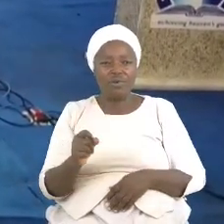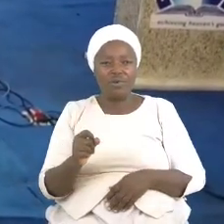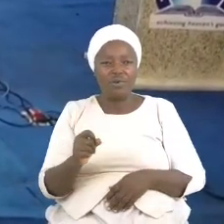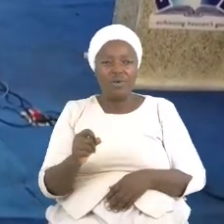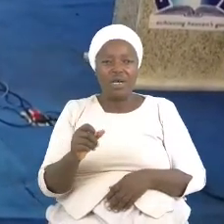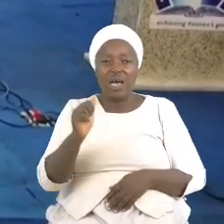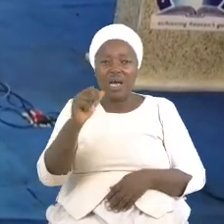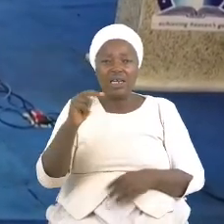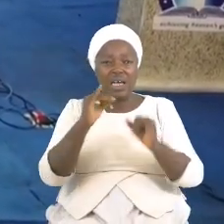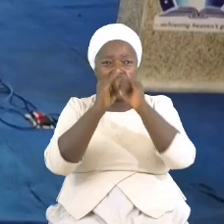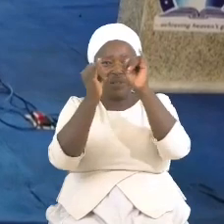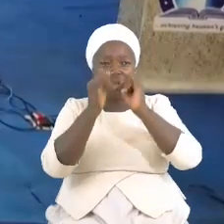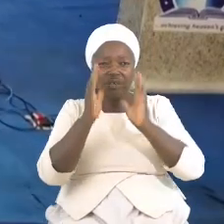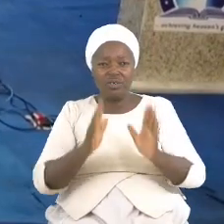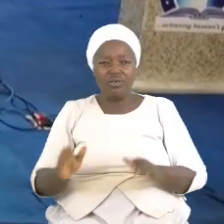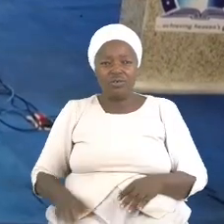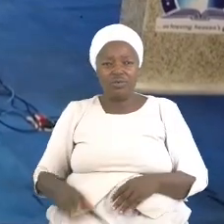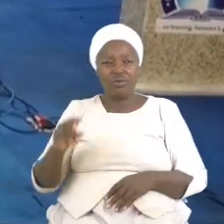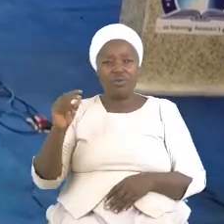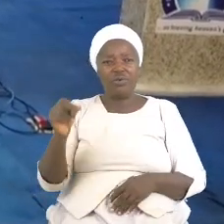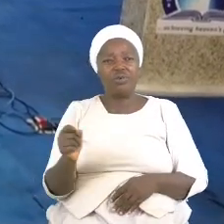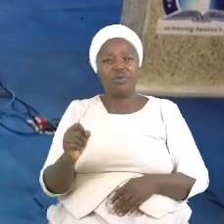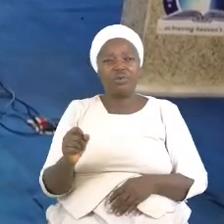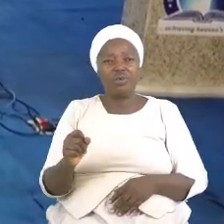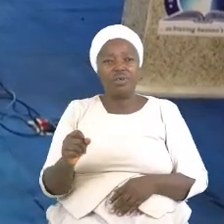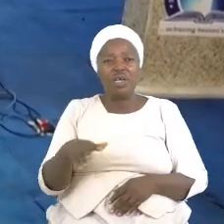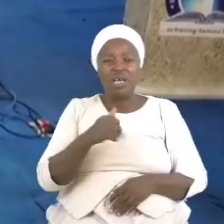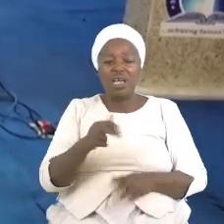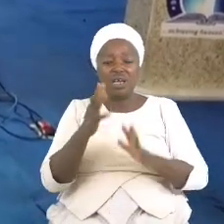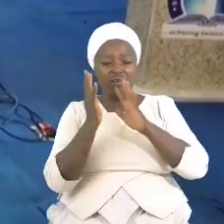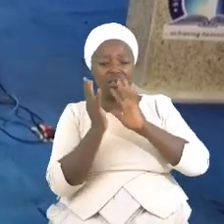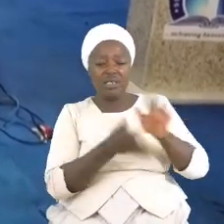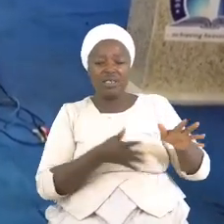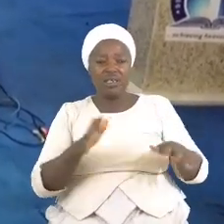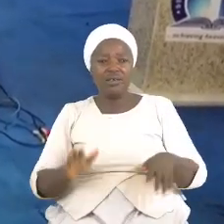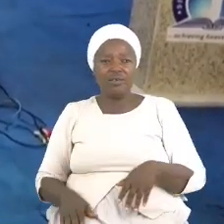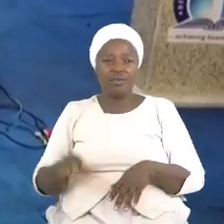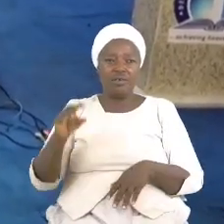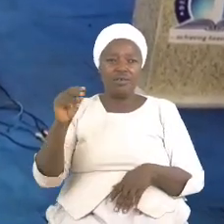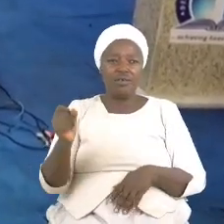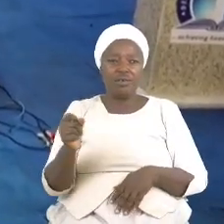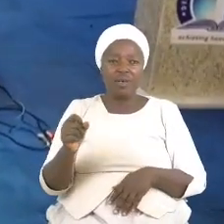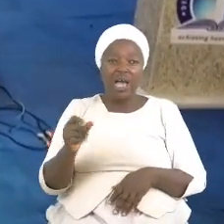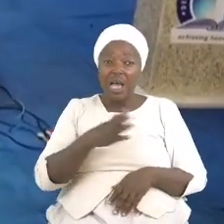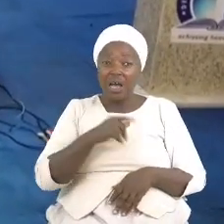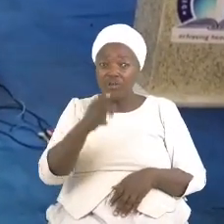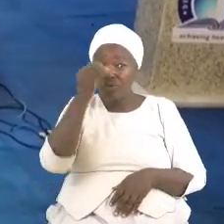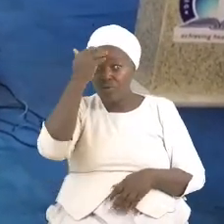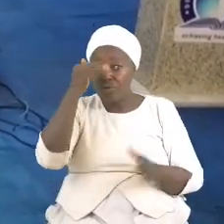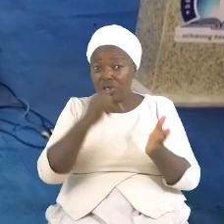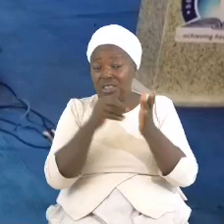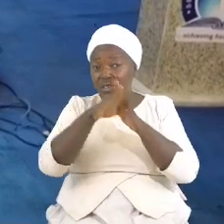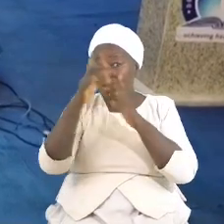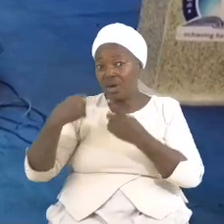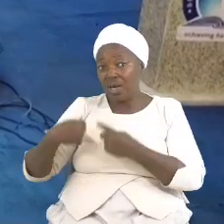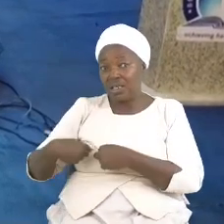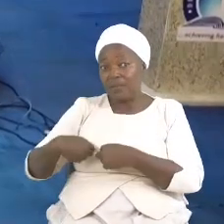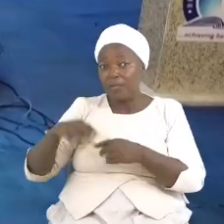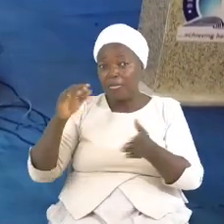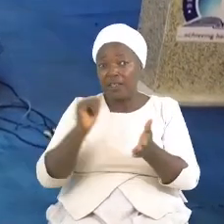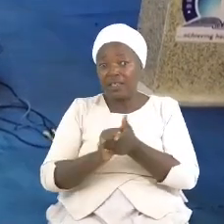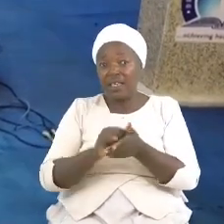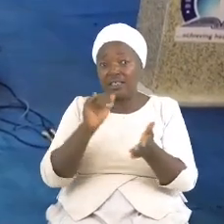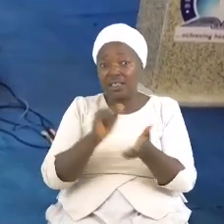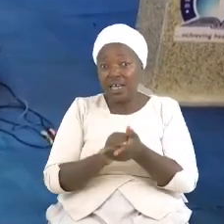idolatrous dog, a rejected dog, and you know it in your heart that that is